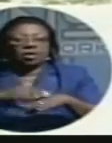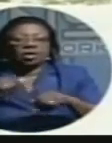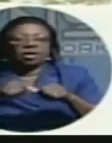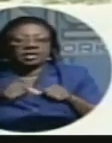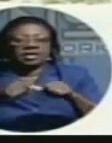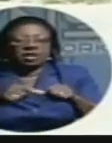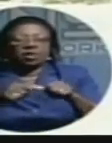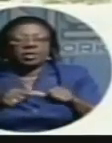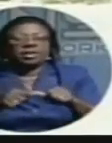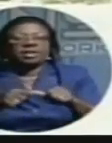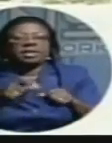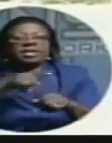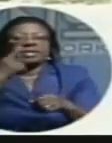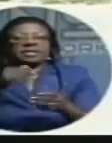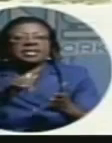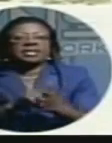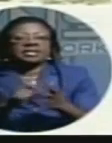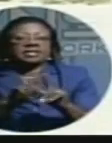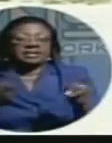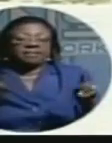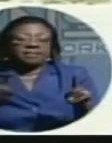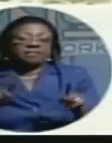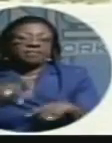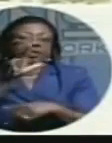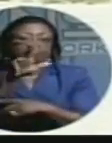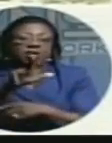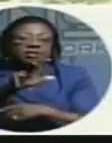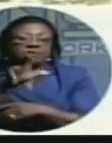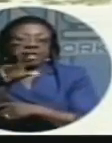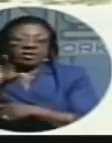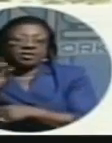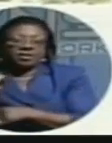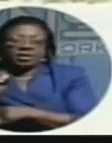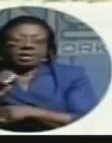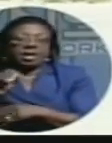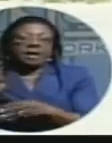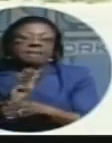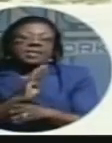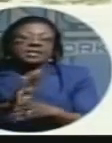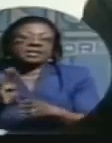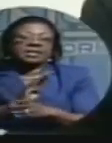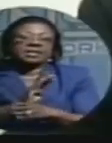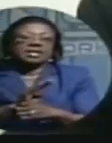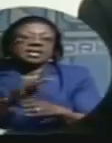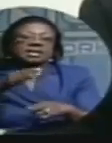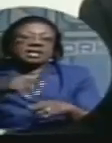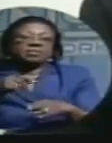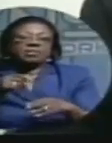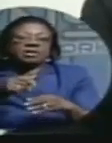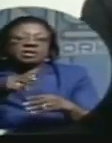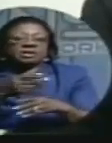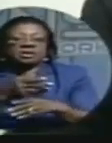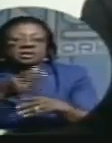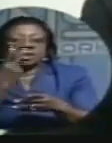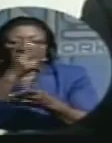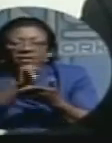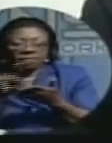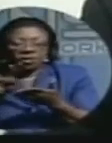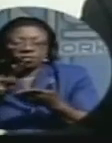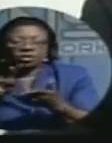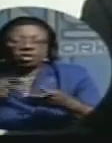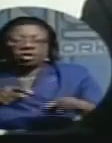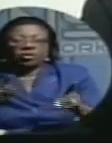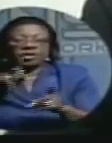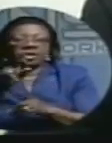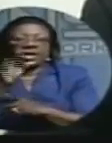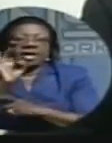from the 330 businesses that were surveyed under the former administration. When we unveiled it, it was towards